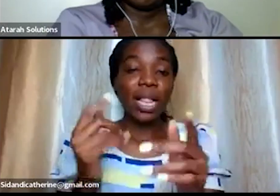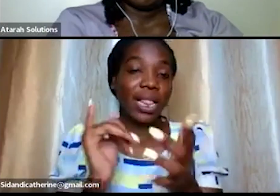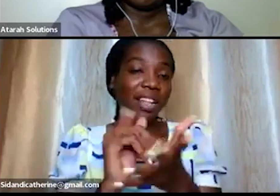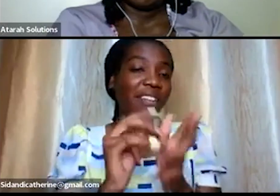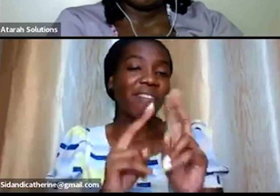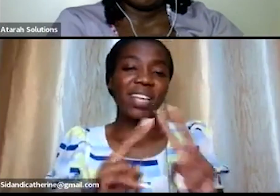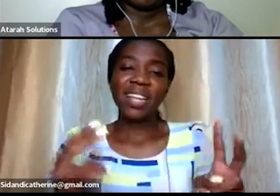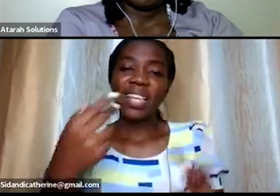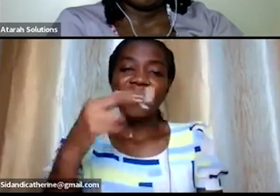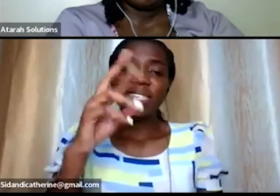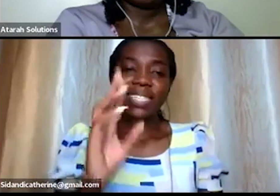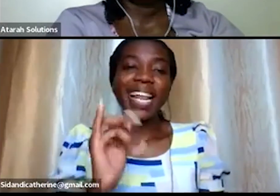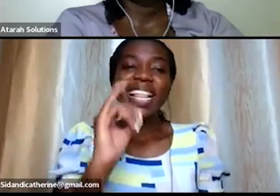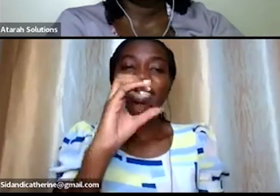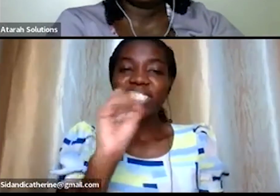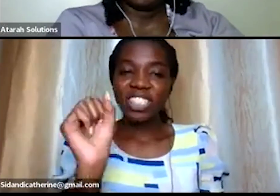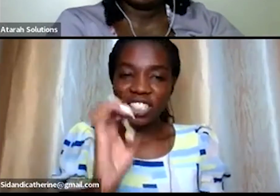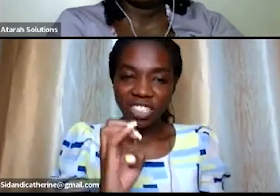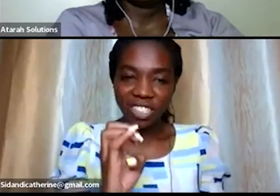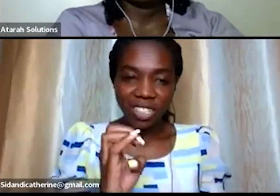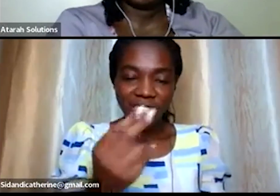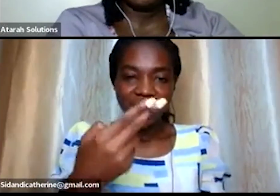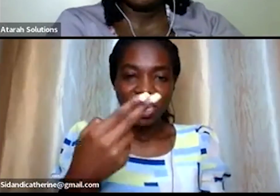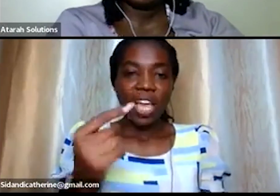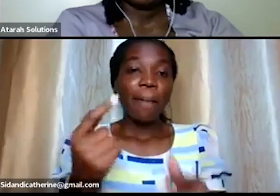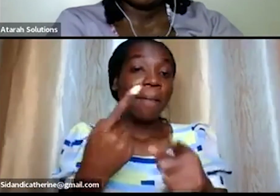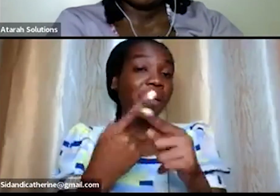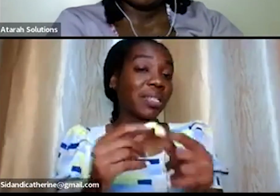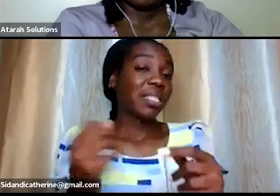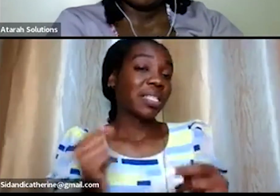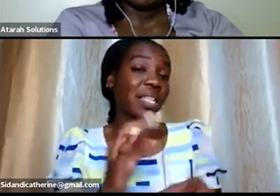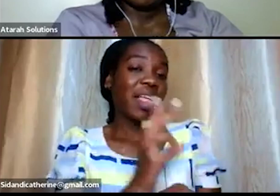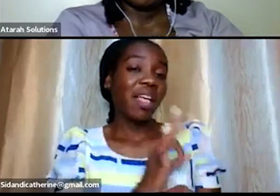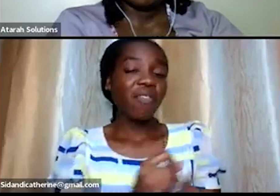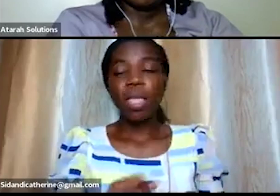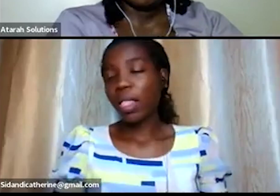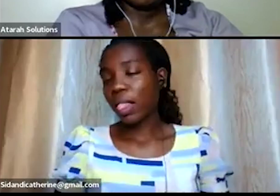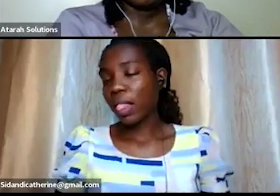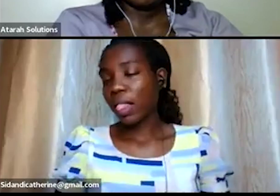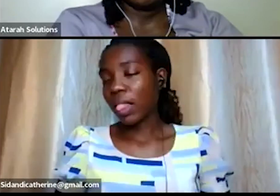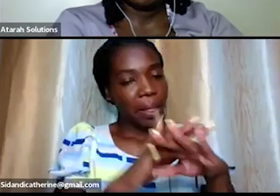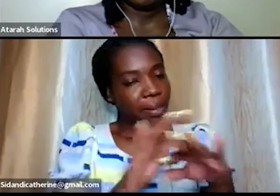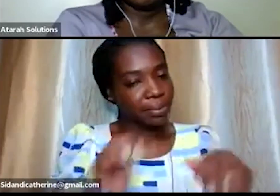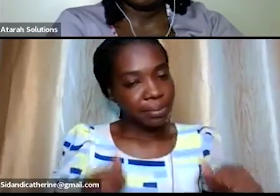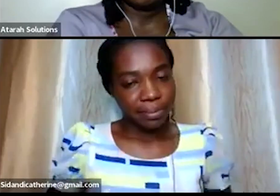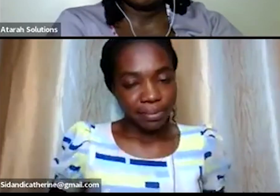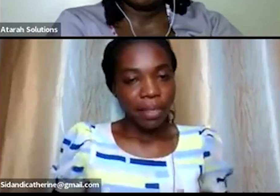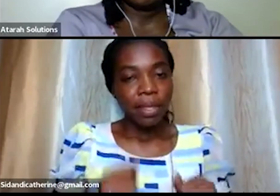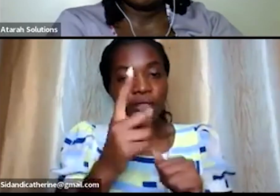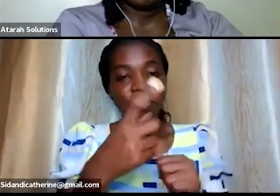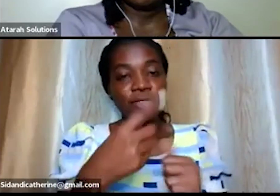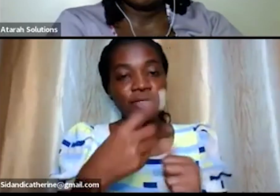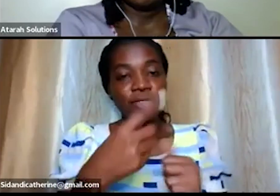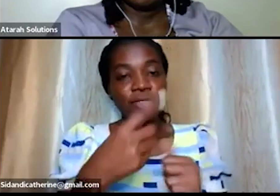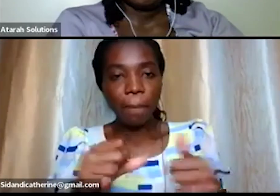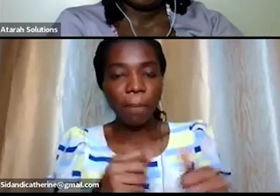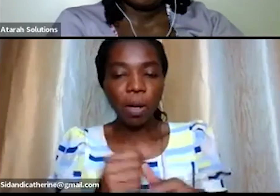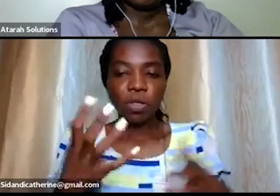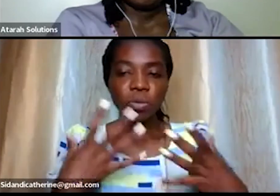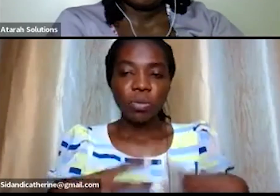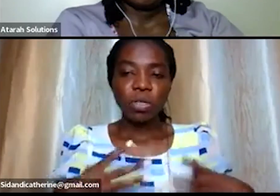HR-ish. You're telling us about the staff attrition levels, great. You're telling us about the number of joiners we had in last